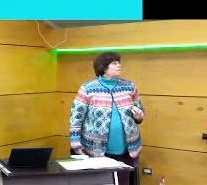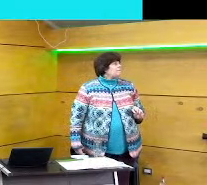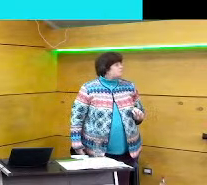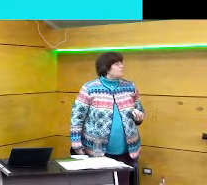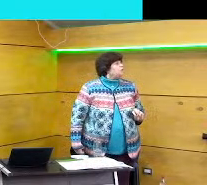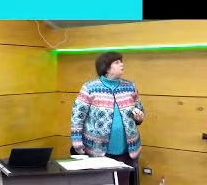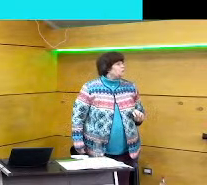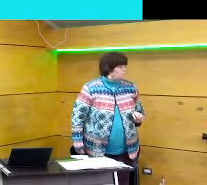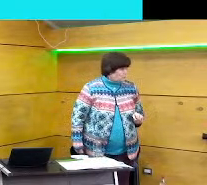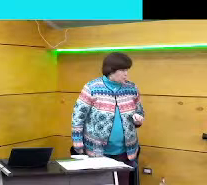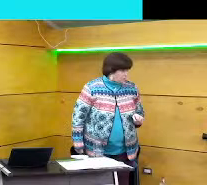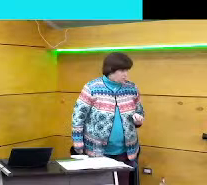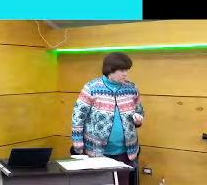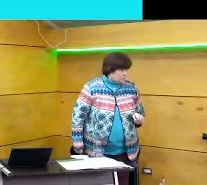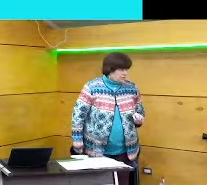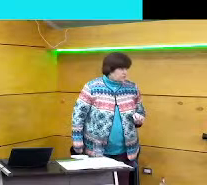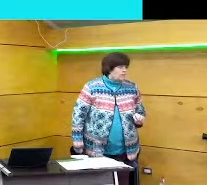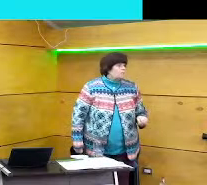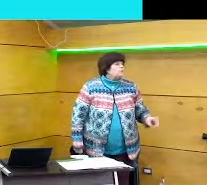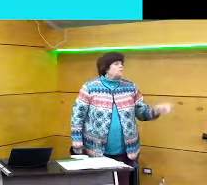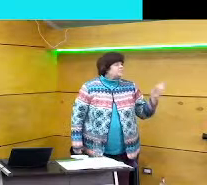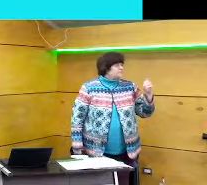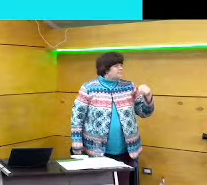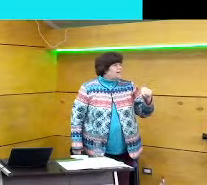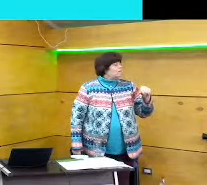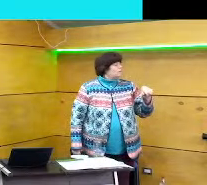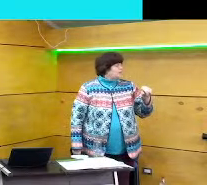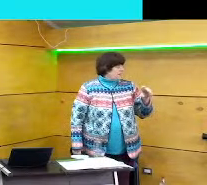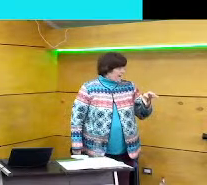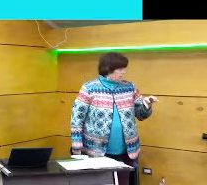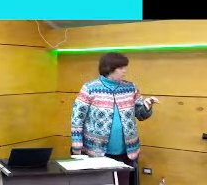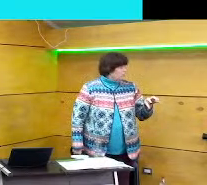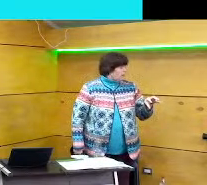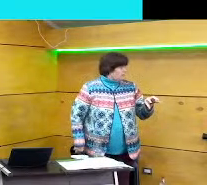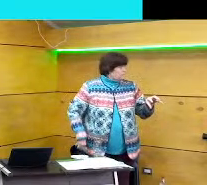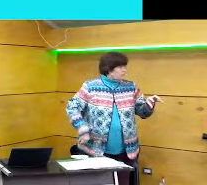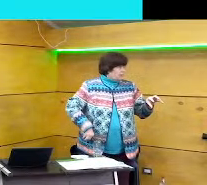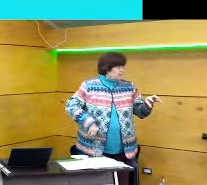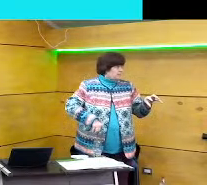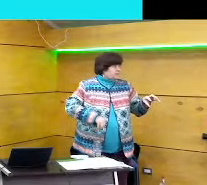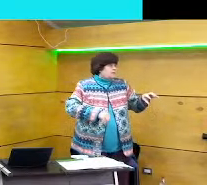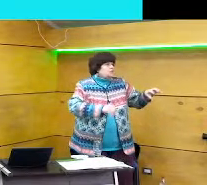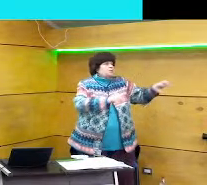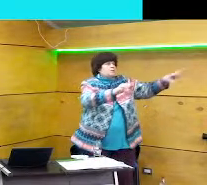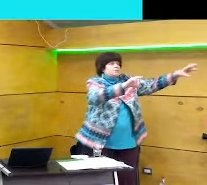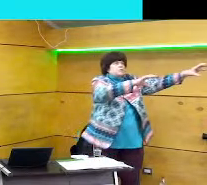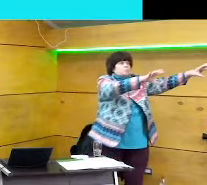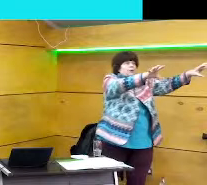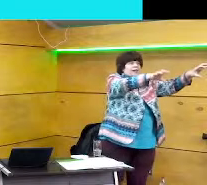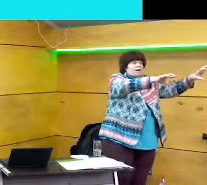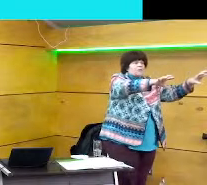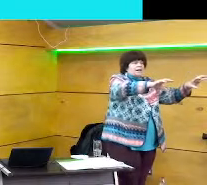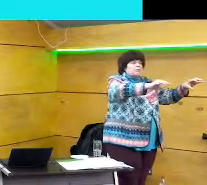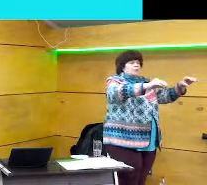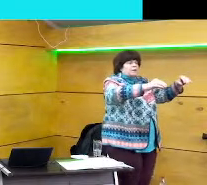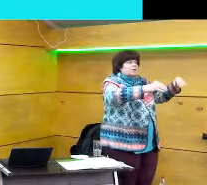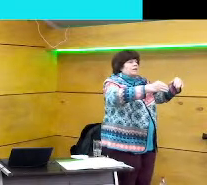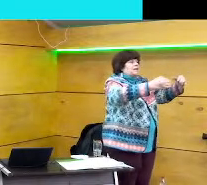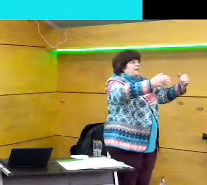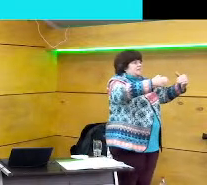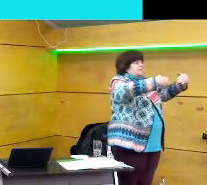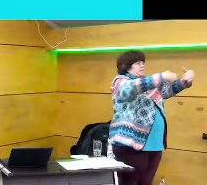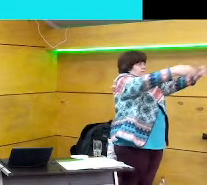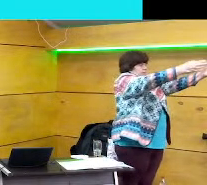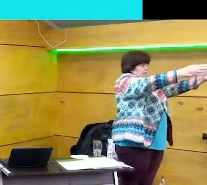with people you don't know so that when we sit down after the coffee break, you can be spread out